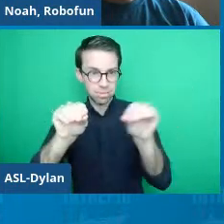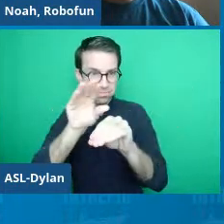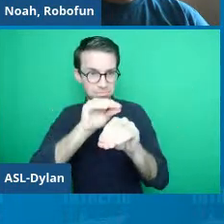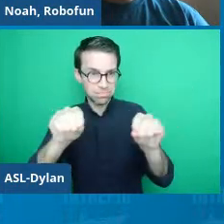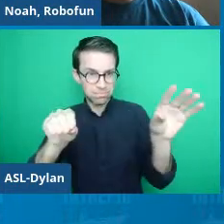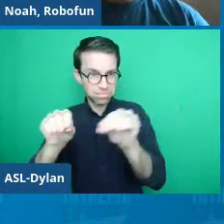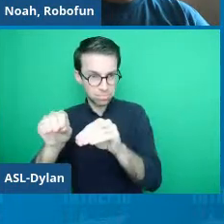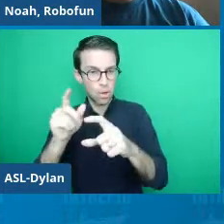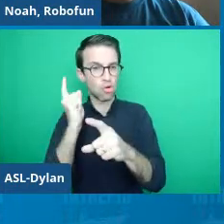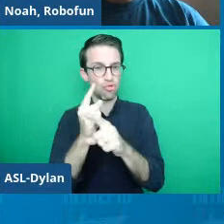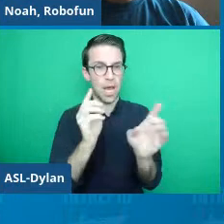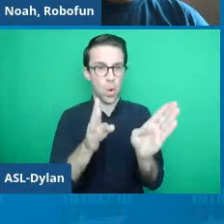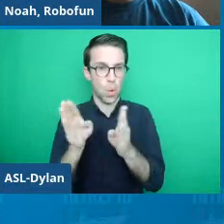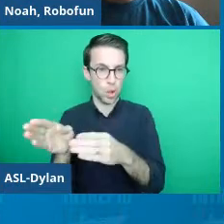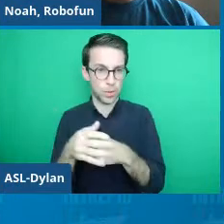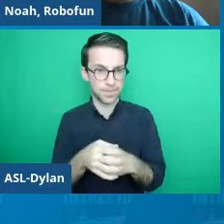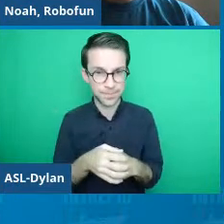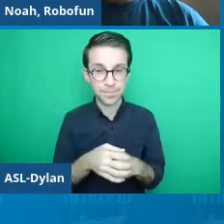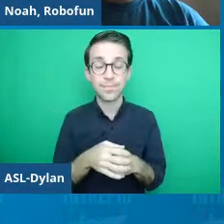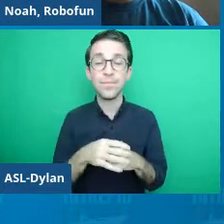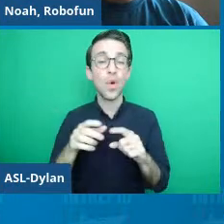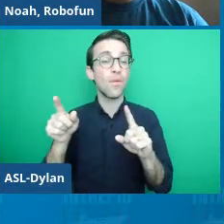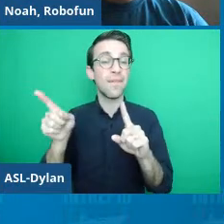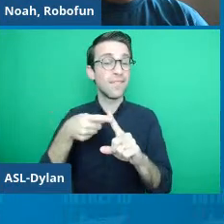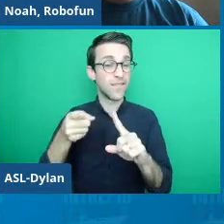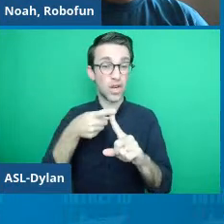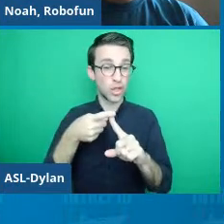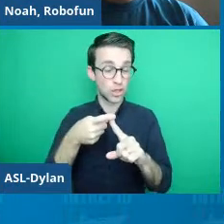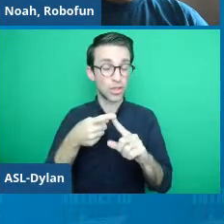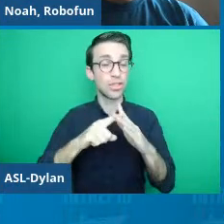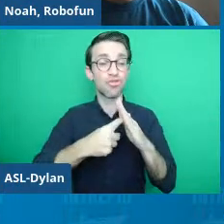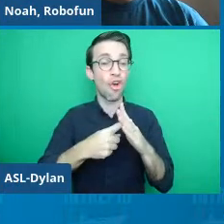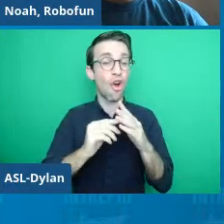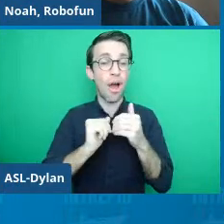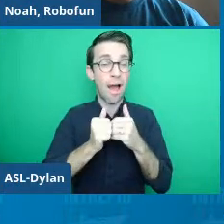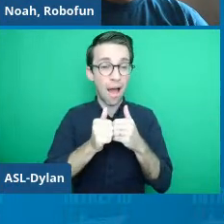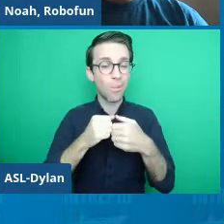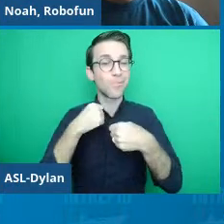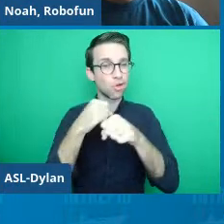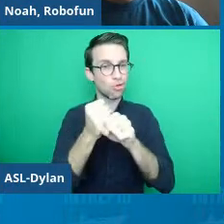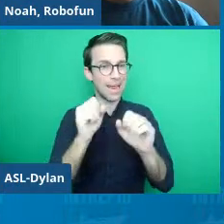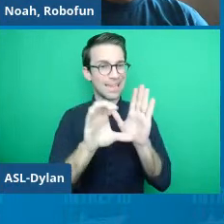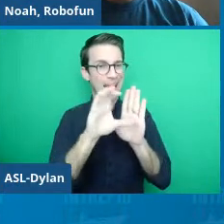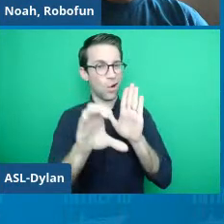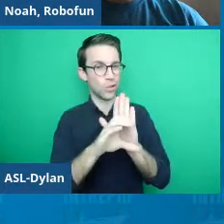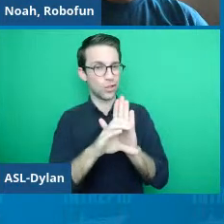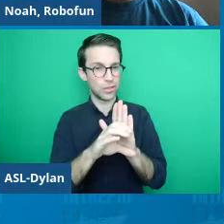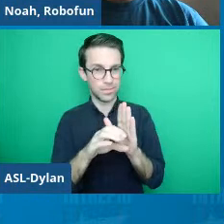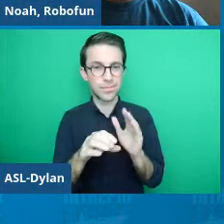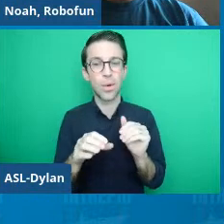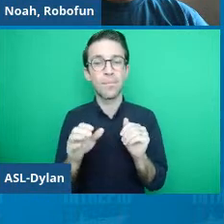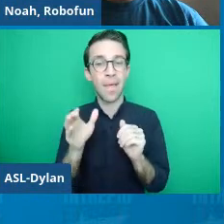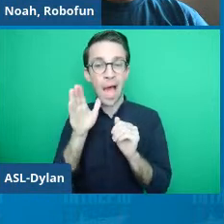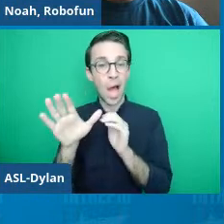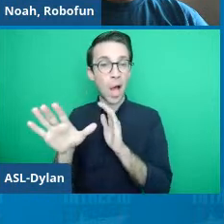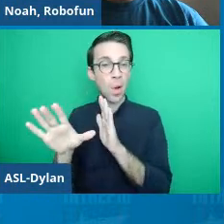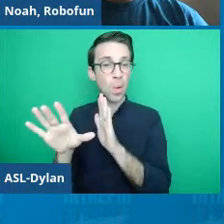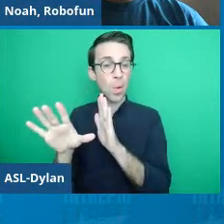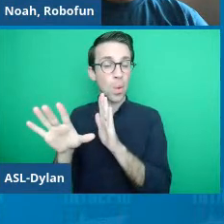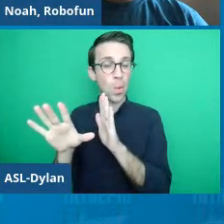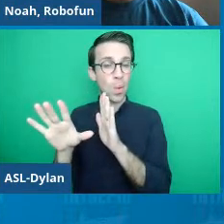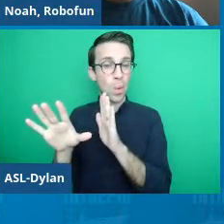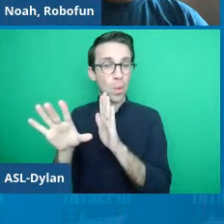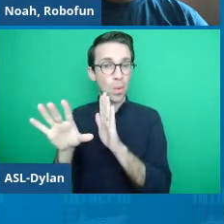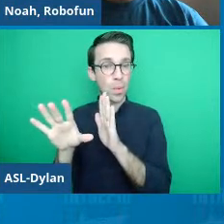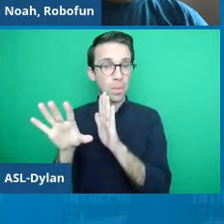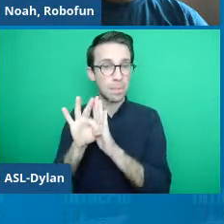So we're going to start, though, by creating a character. So I'm going to go over here to where it says choose a sprite, and I'm going to click paint. Now, when I click on